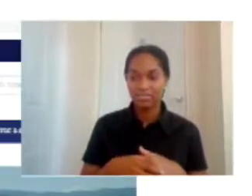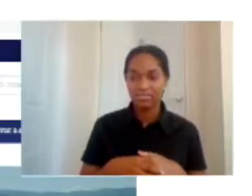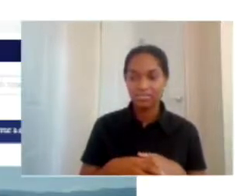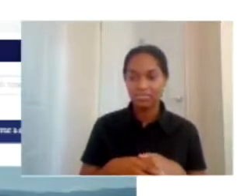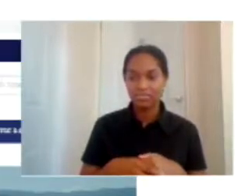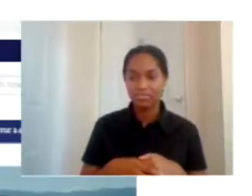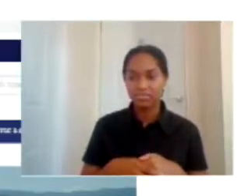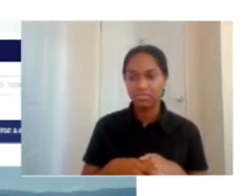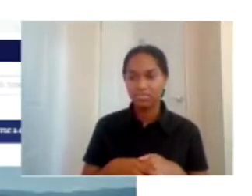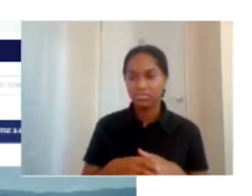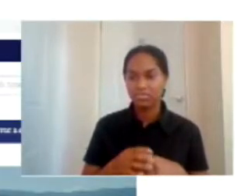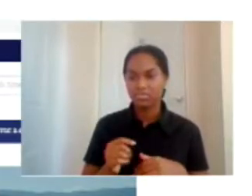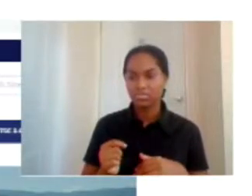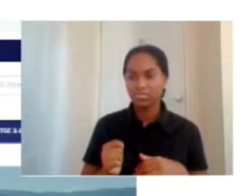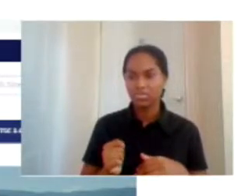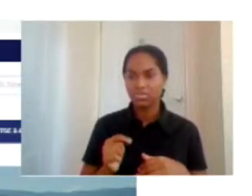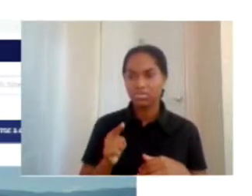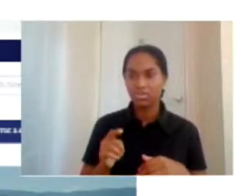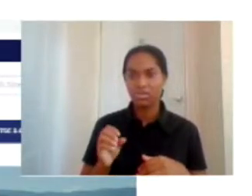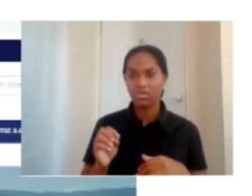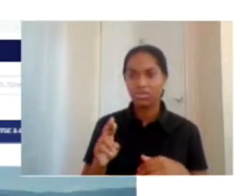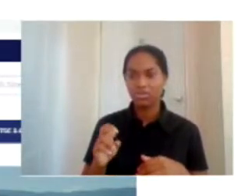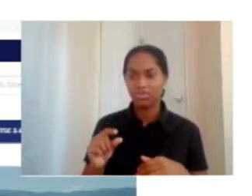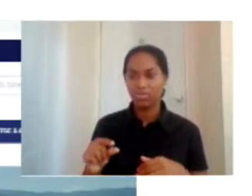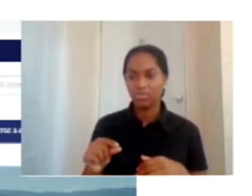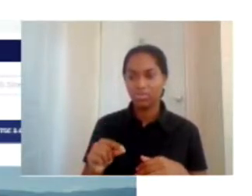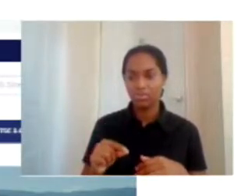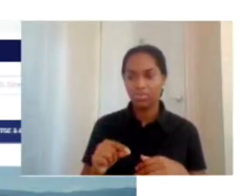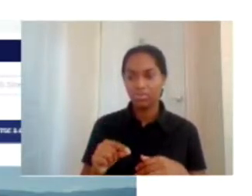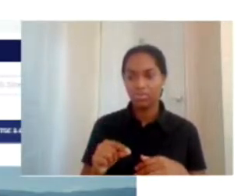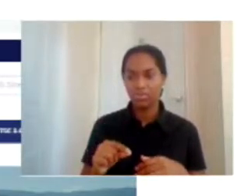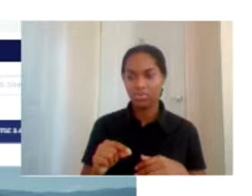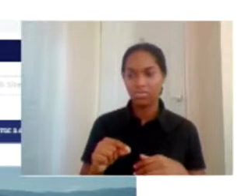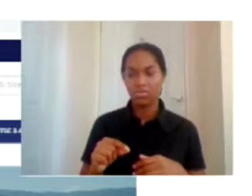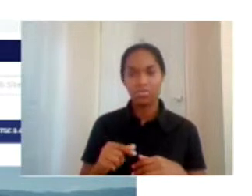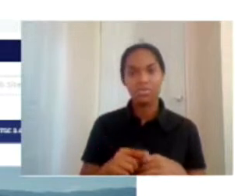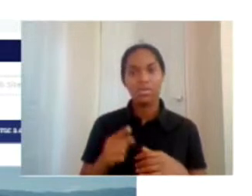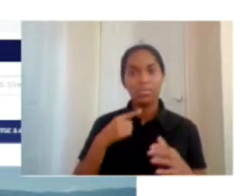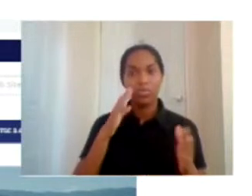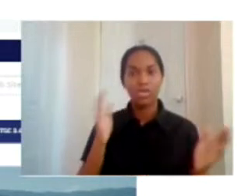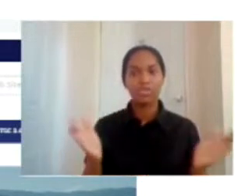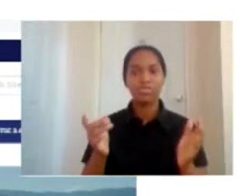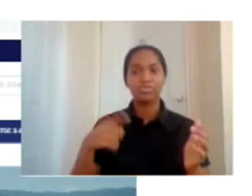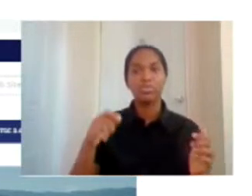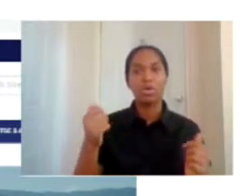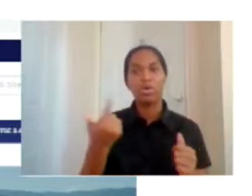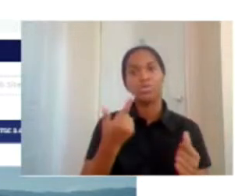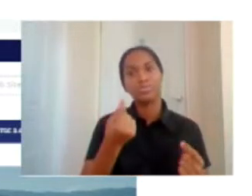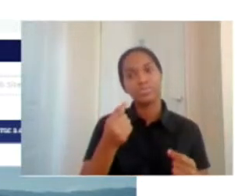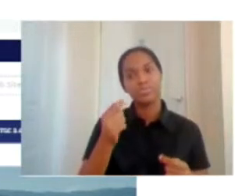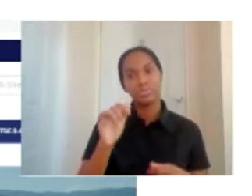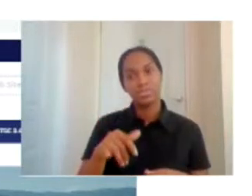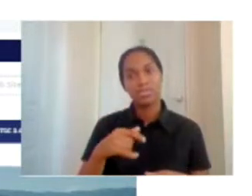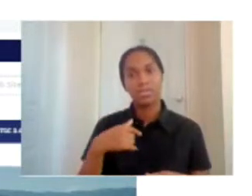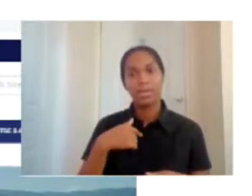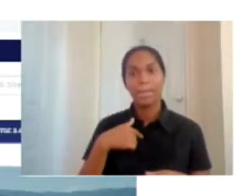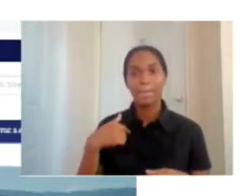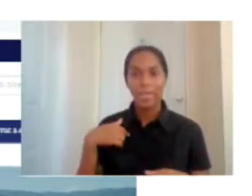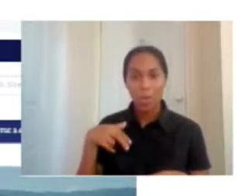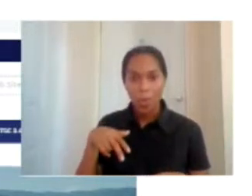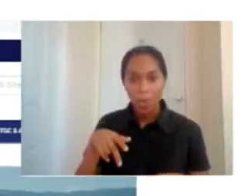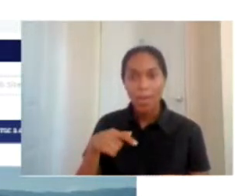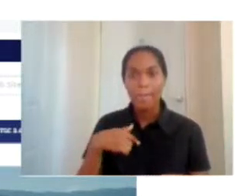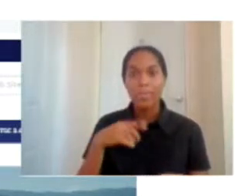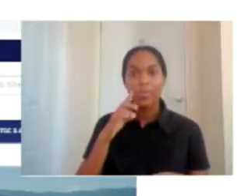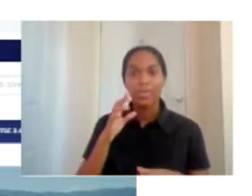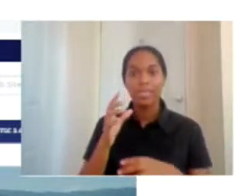atsc.org, I would really encourage you all to do that And I'm a walker, so I'm going to grab a